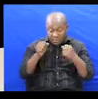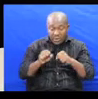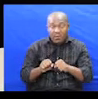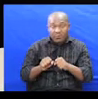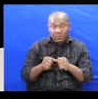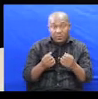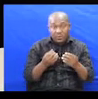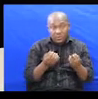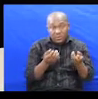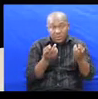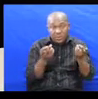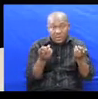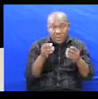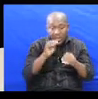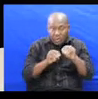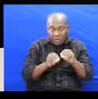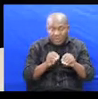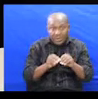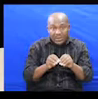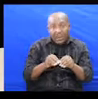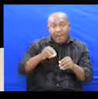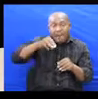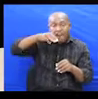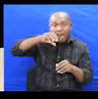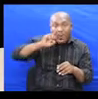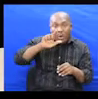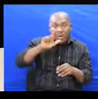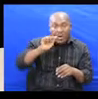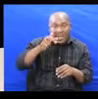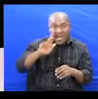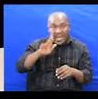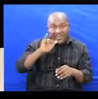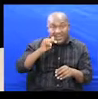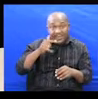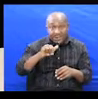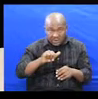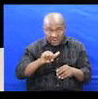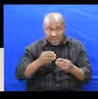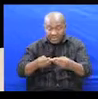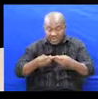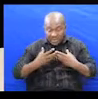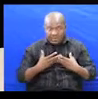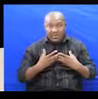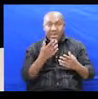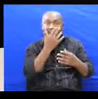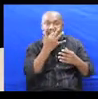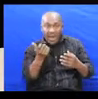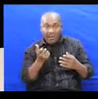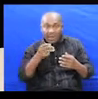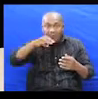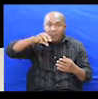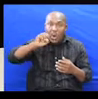solvent. To calculate molarity of a substance or molar concentration, I must be given the number of